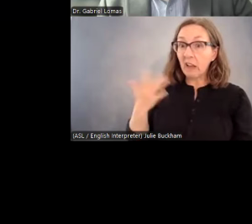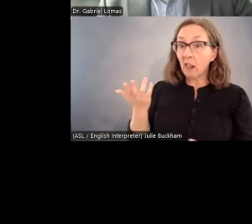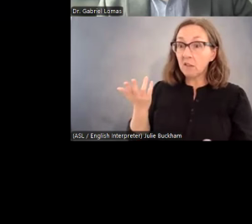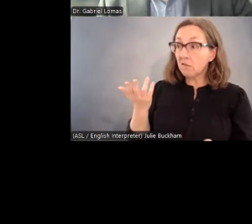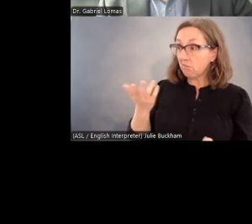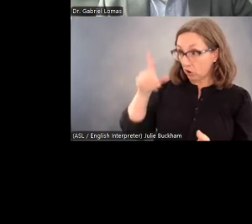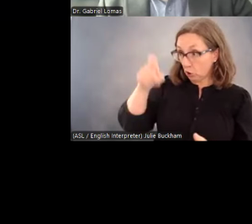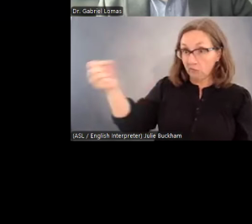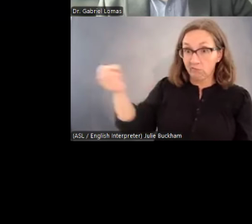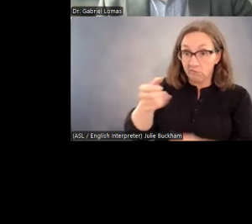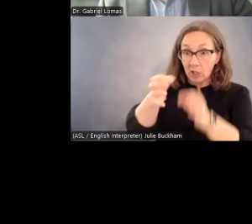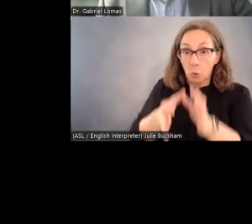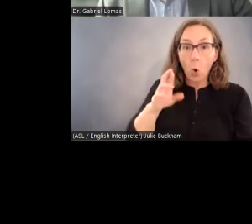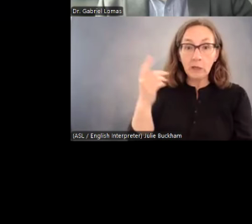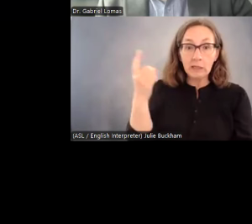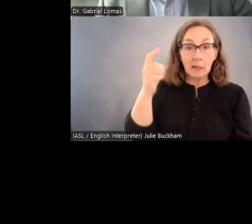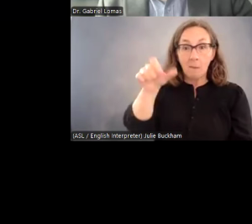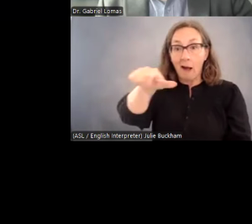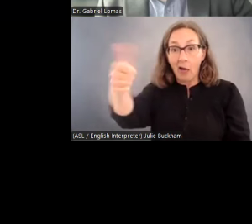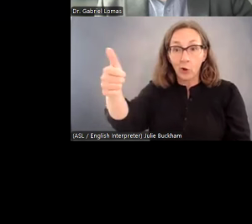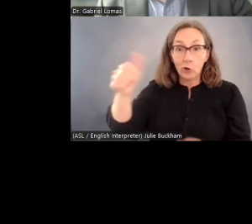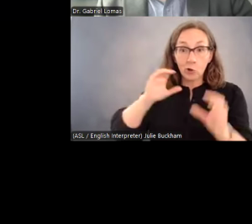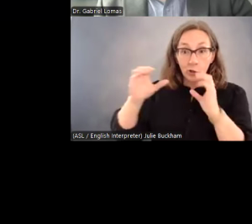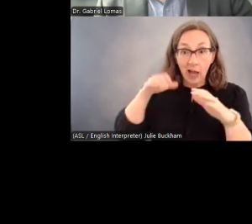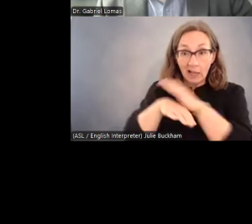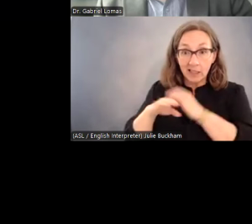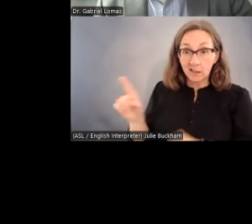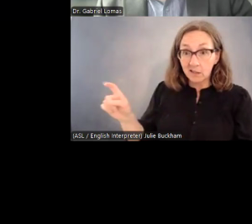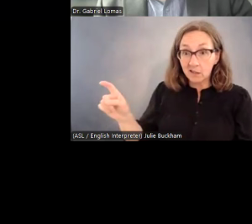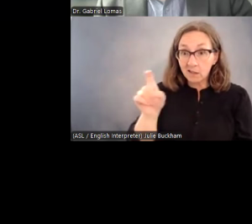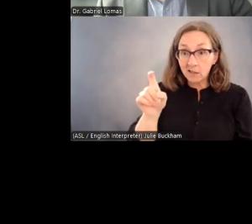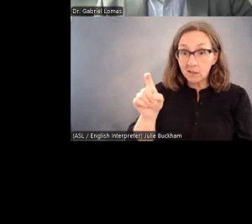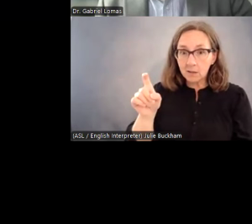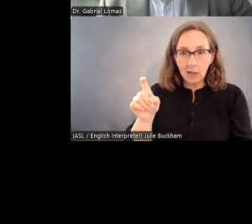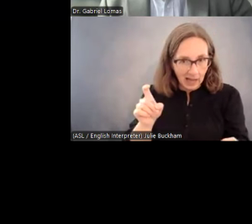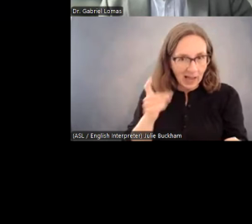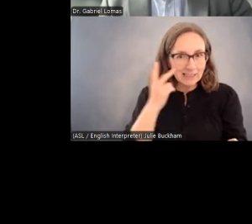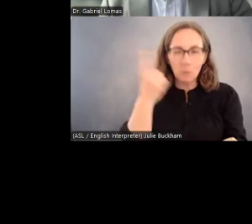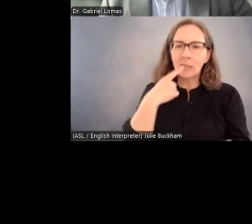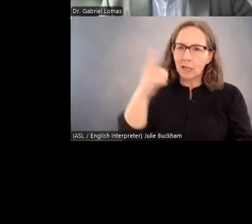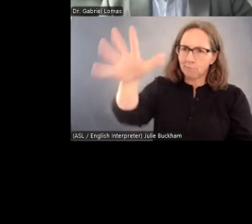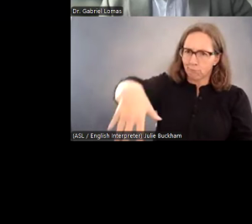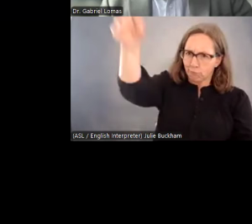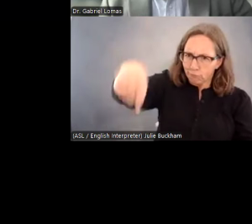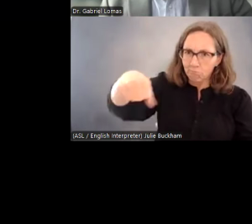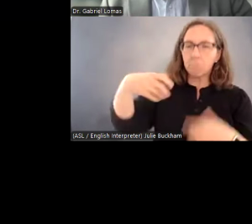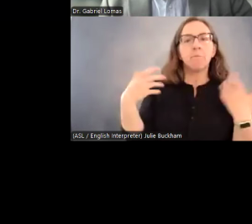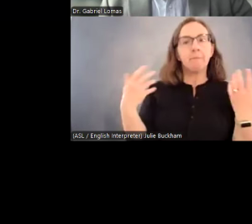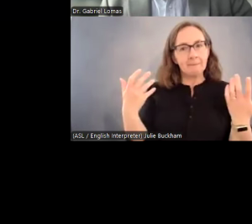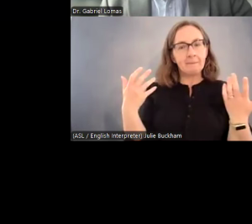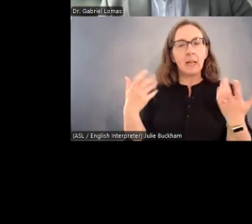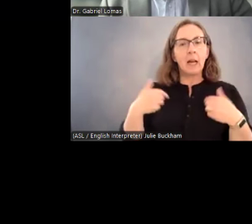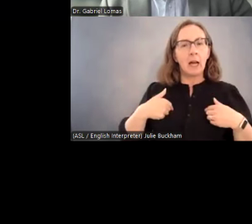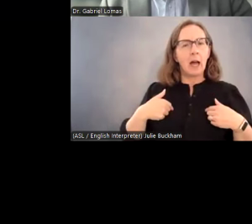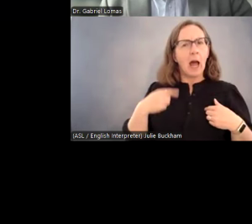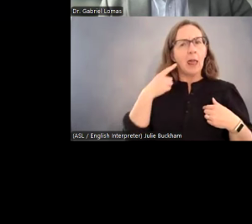language interpreter or some other way of communication with her? And I'm saying an absolutely. So I think